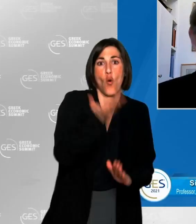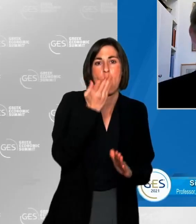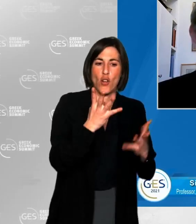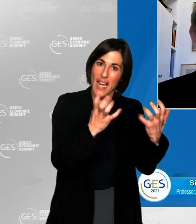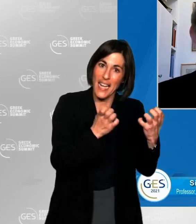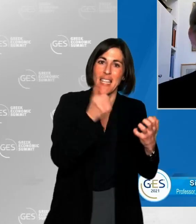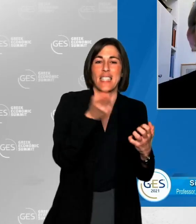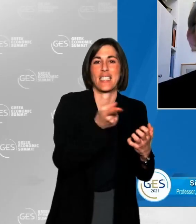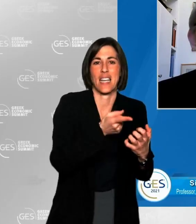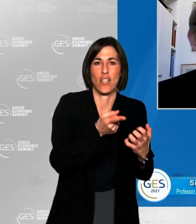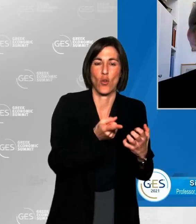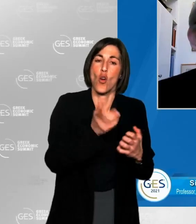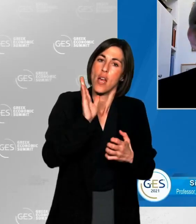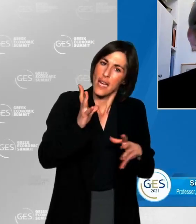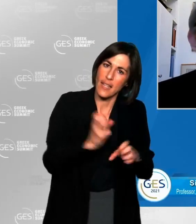not the 100%?